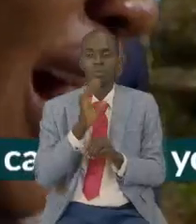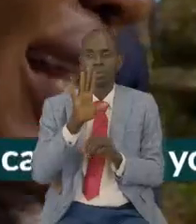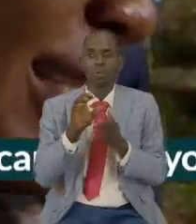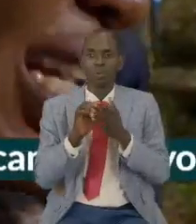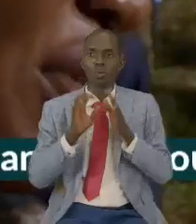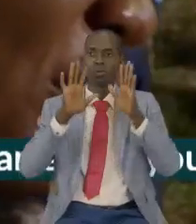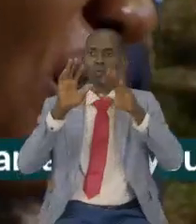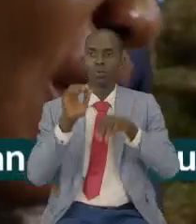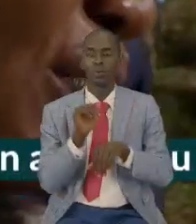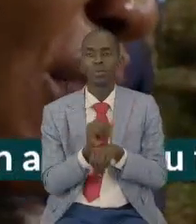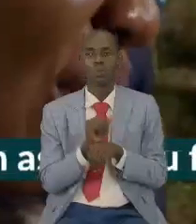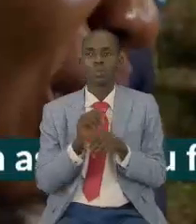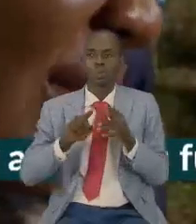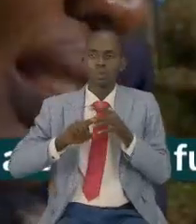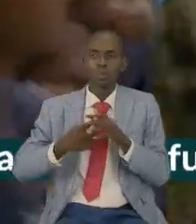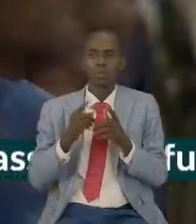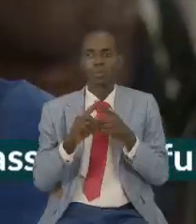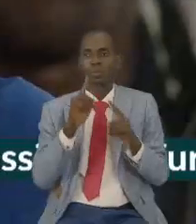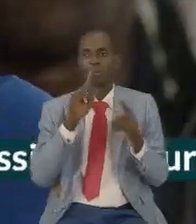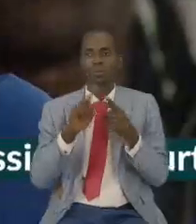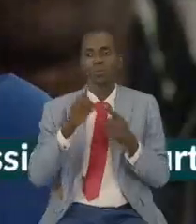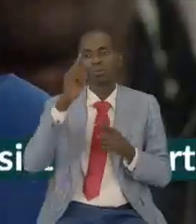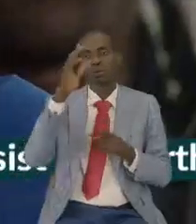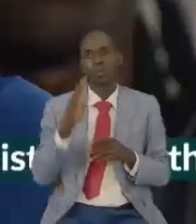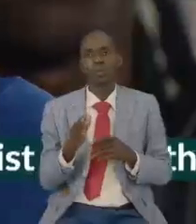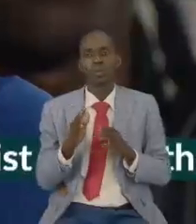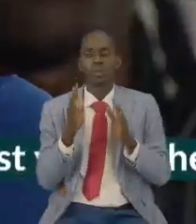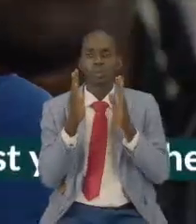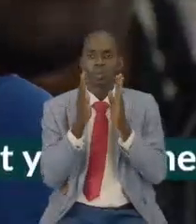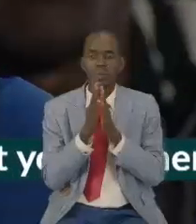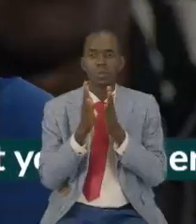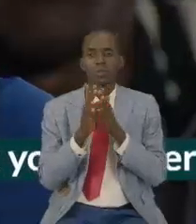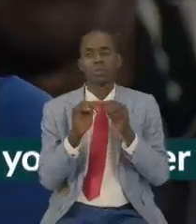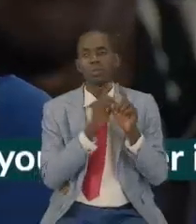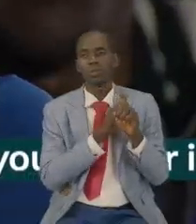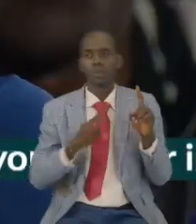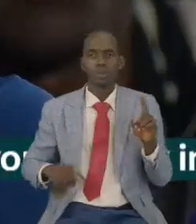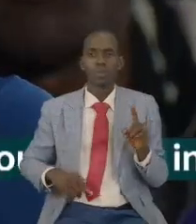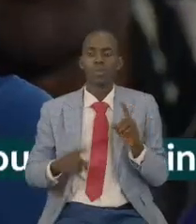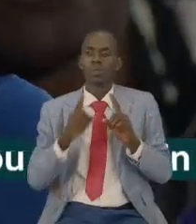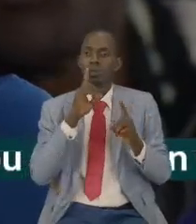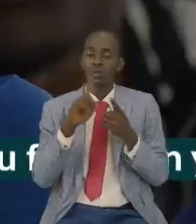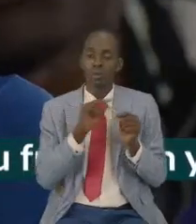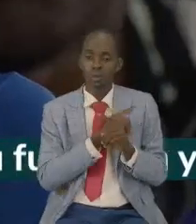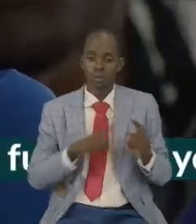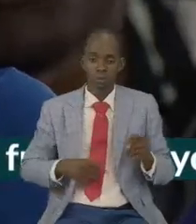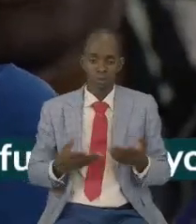I'm waiting for you now to get set. When you are set, you indicate not just your hand now. I'm sure you have your